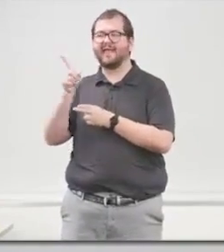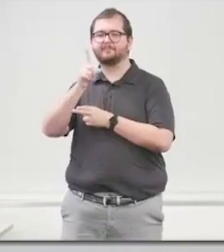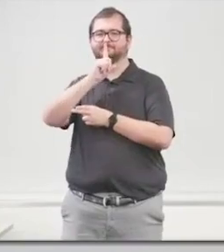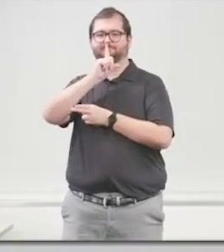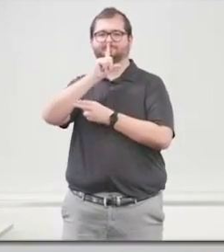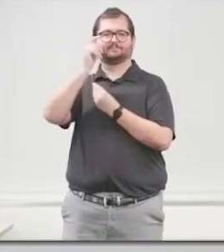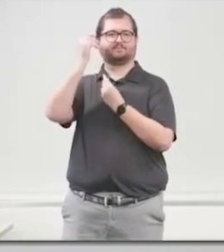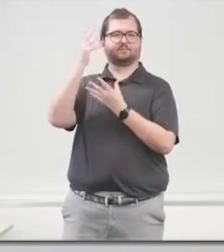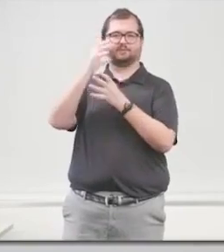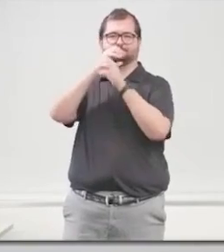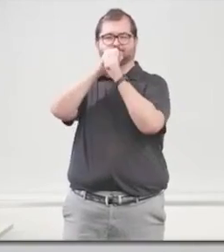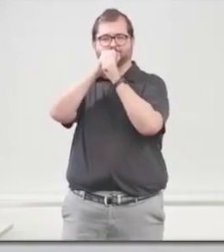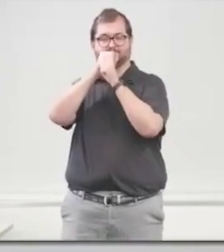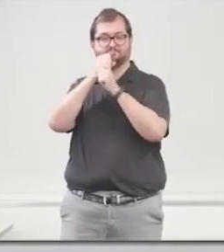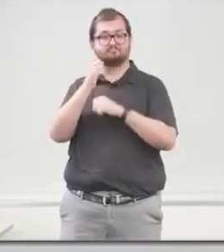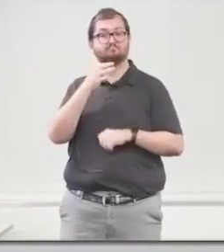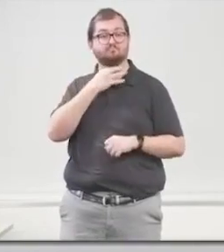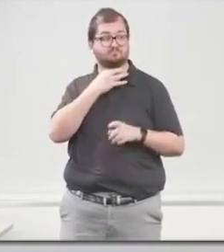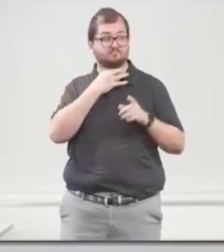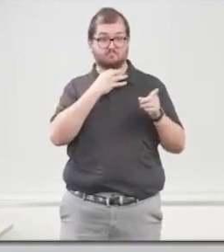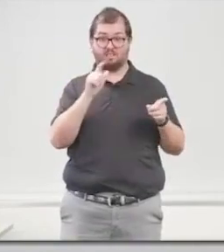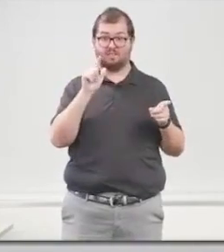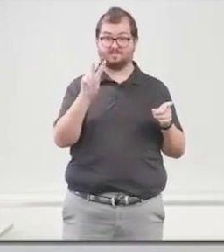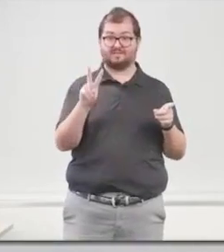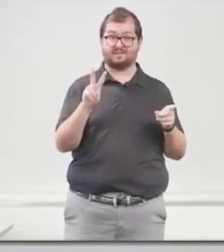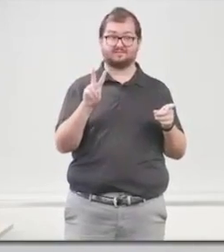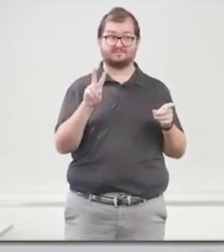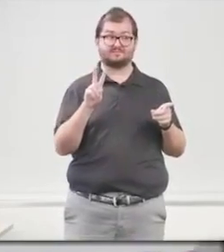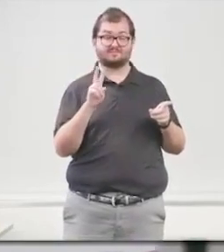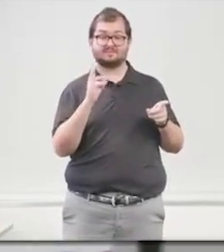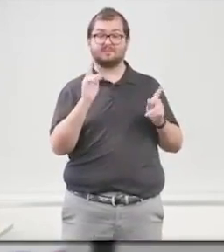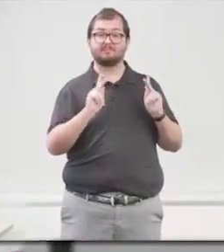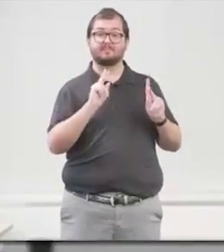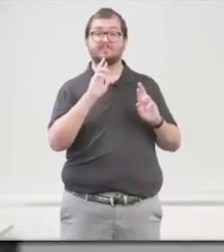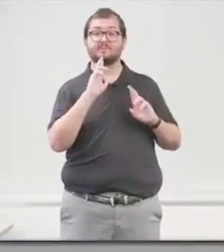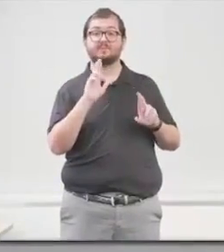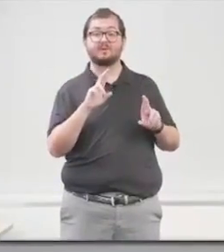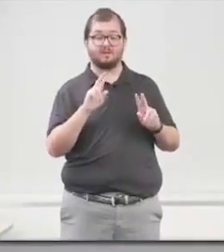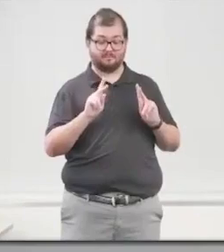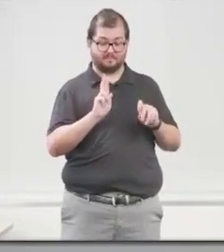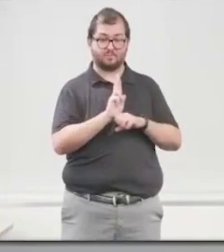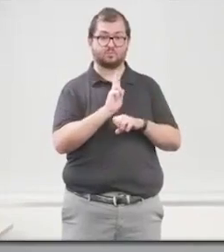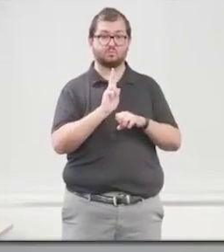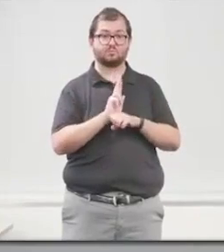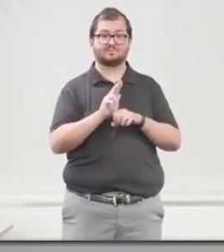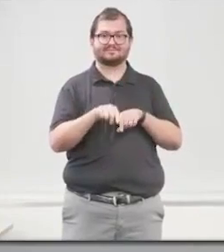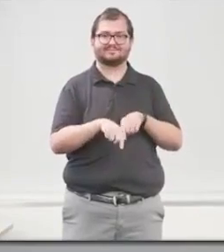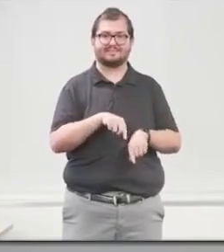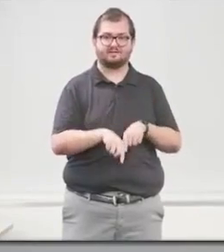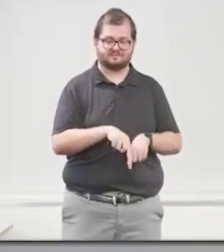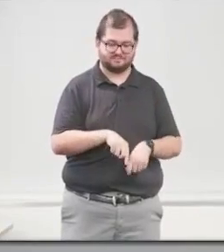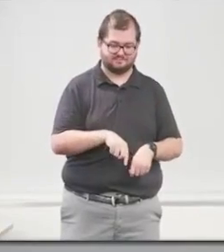yet. But do you know at the Las Vegas one, there was reports of people taking socks off their